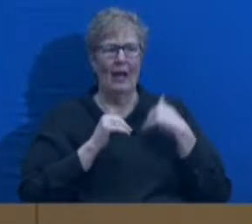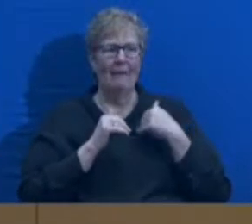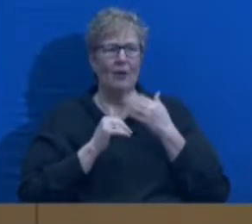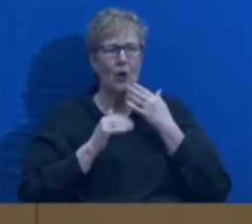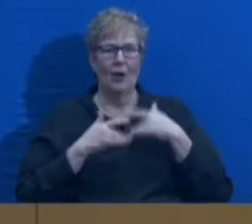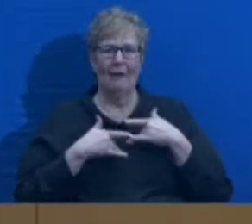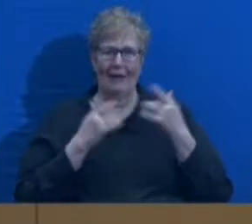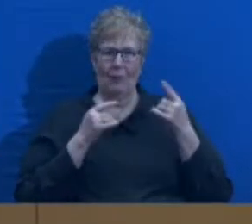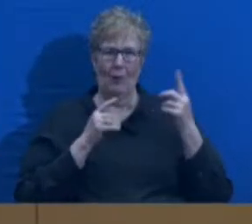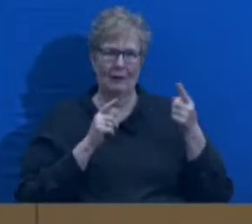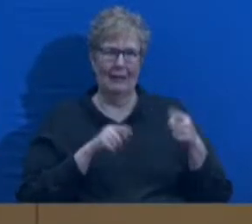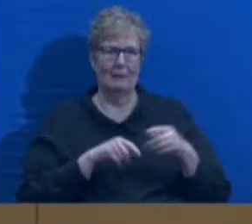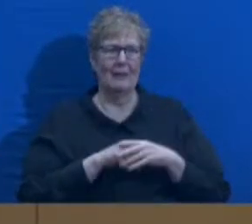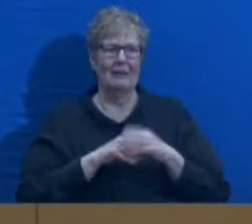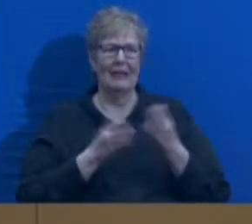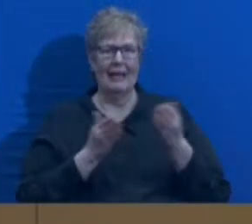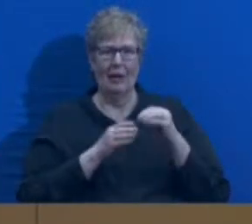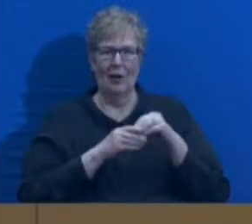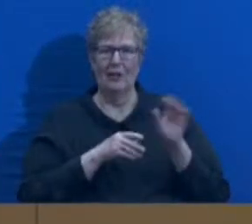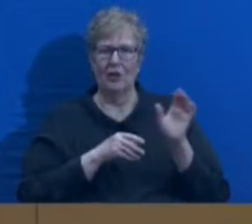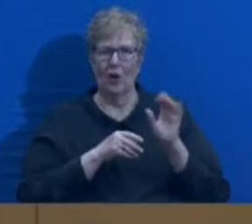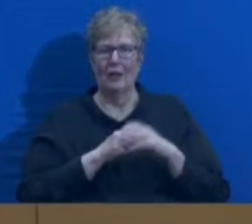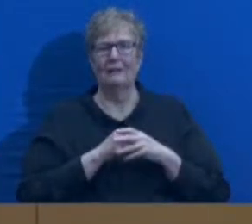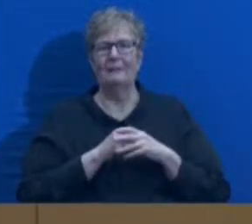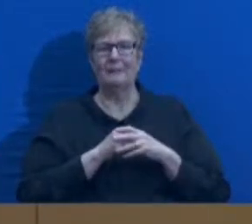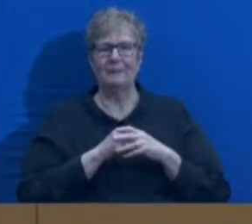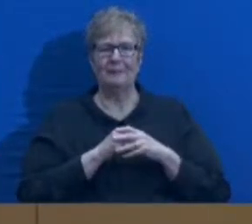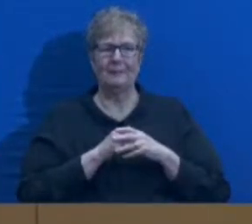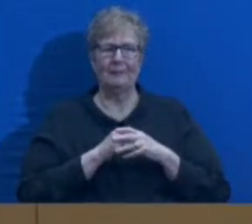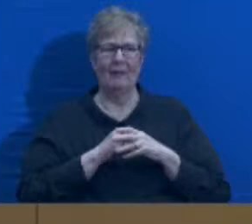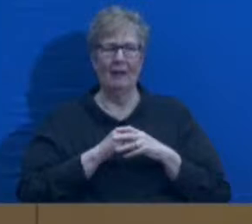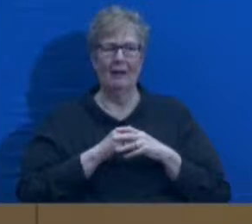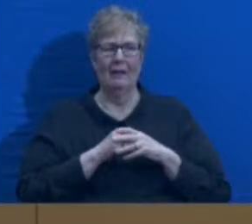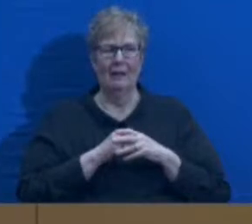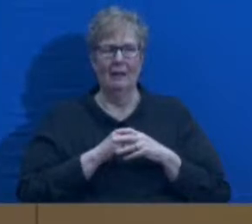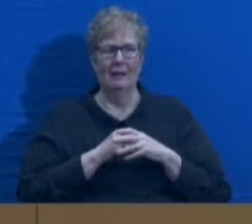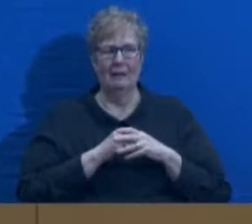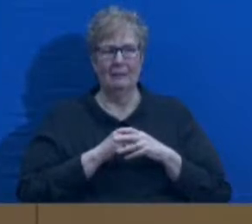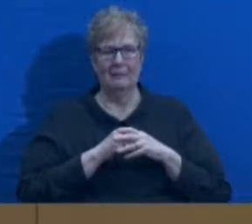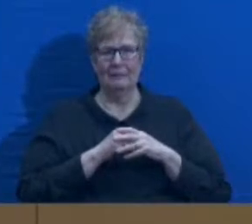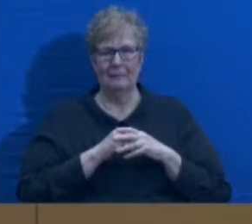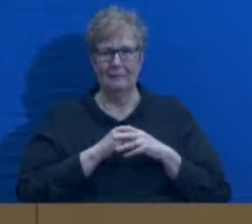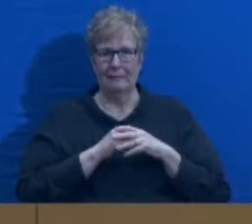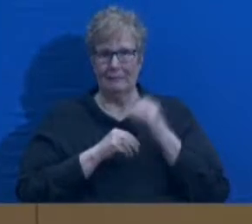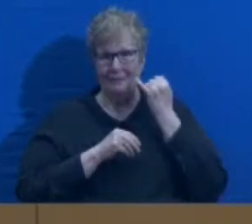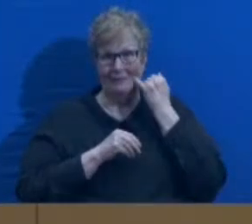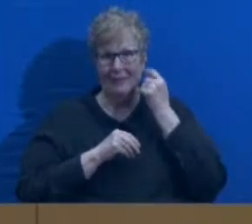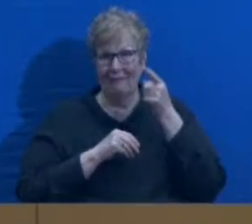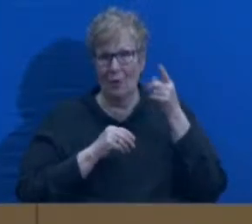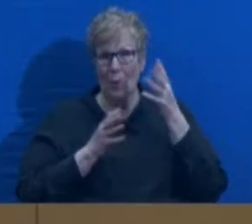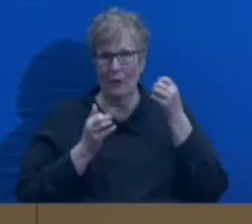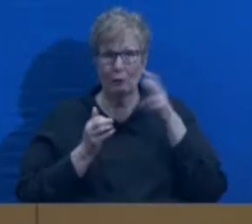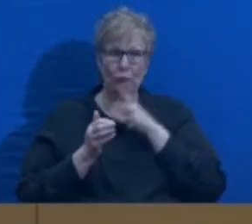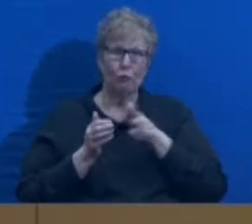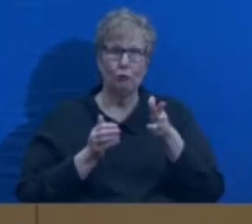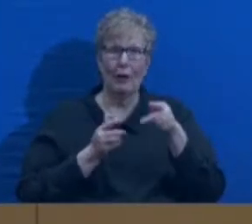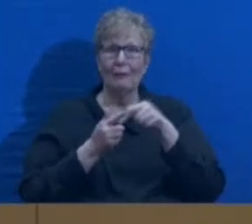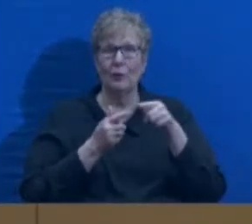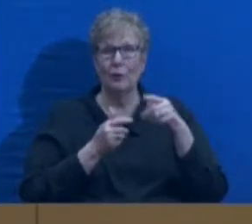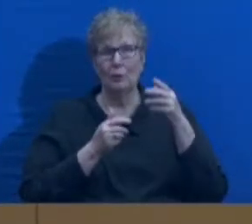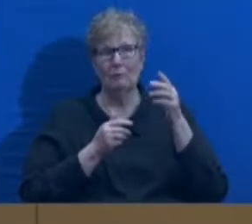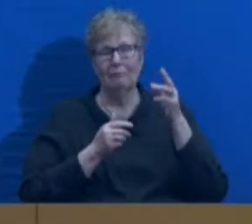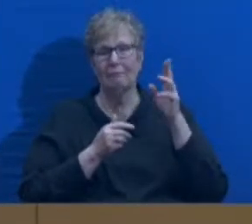event take place here in the Charlotte Mecklenburg area. So just for folks who will be in and around the uptown, just know